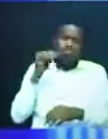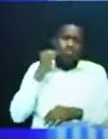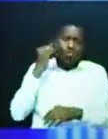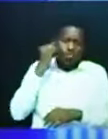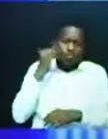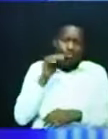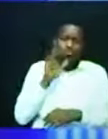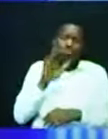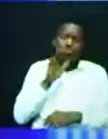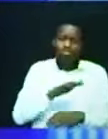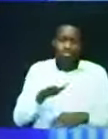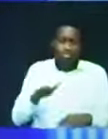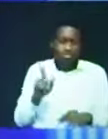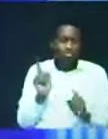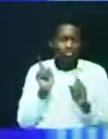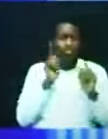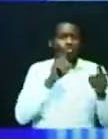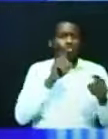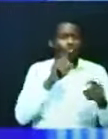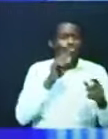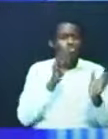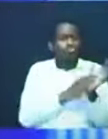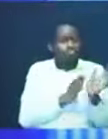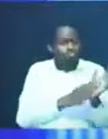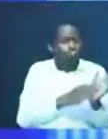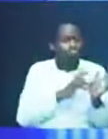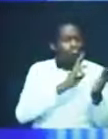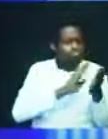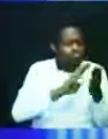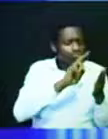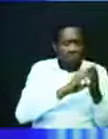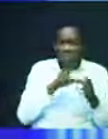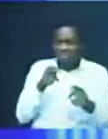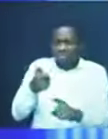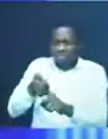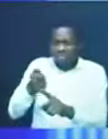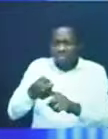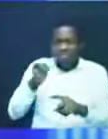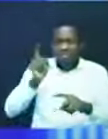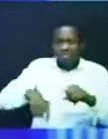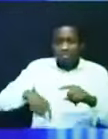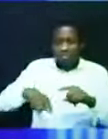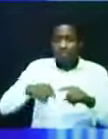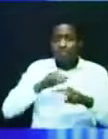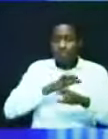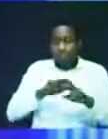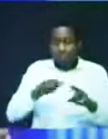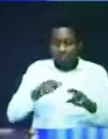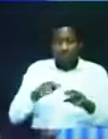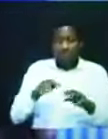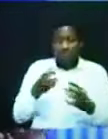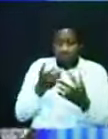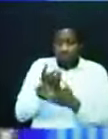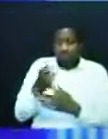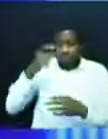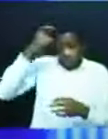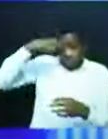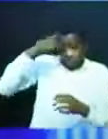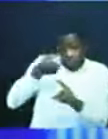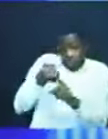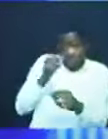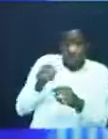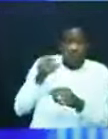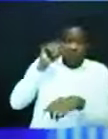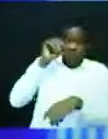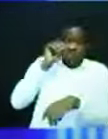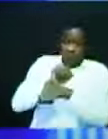schools that day. Never were able to attend. That is the wisdom. It comes from the word, and it wise you up, and